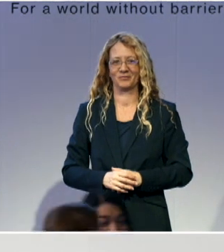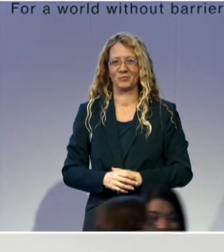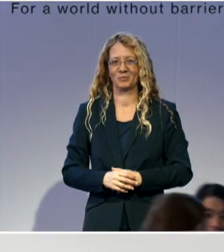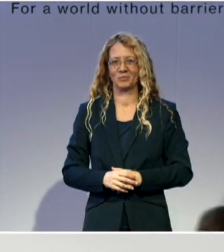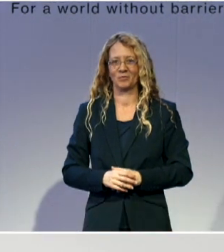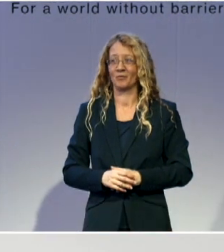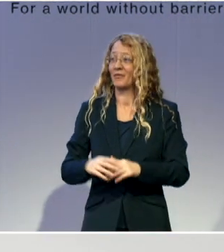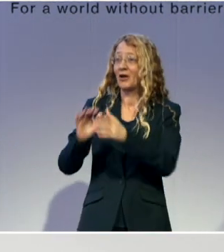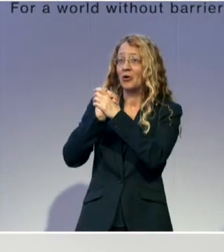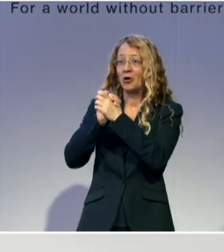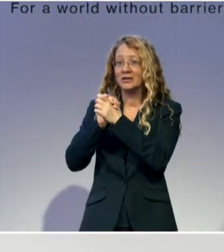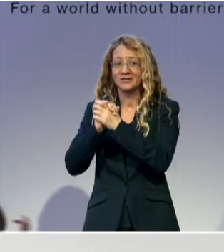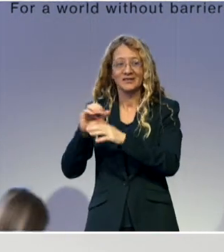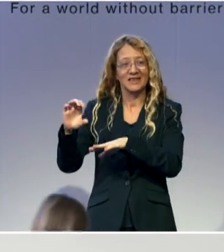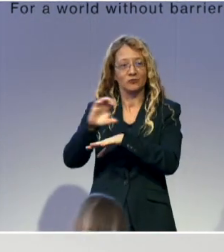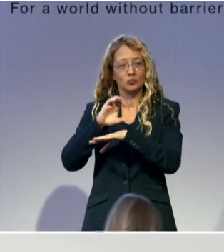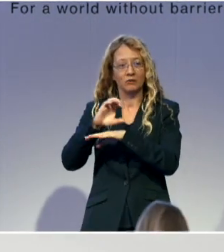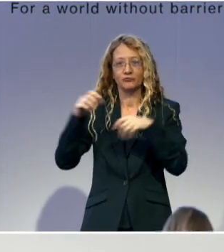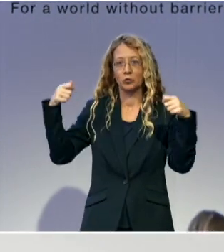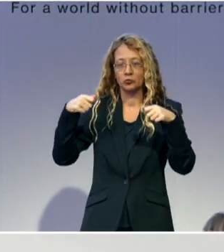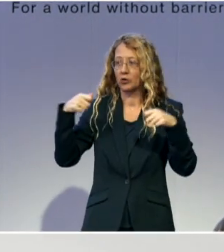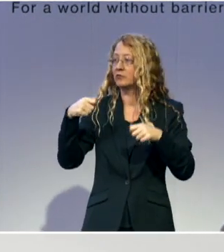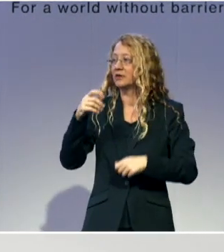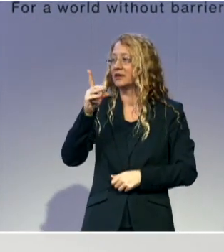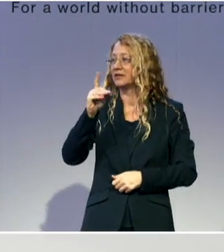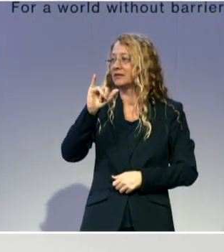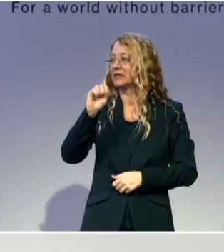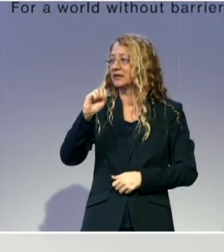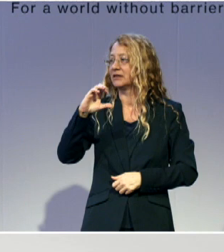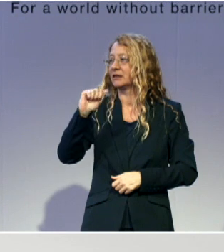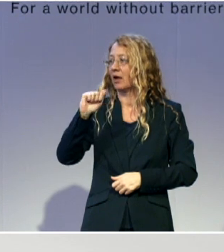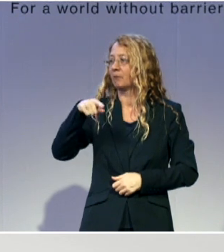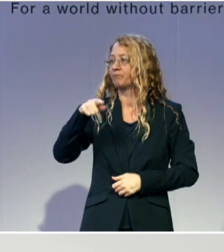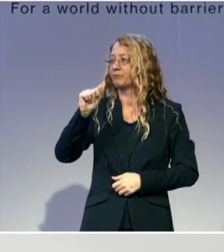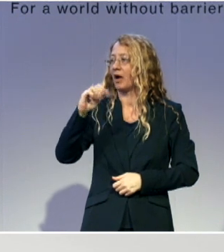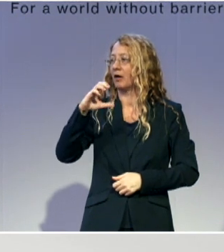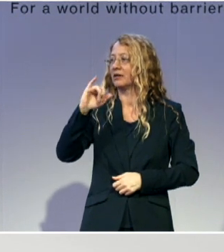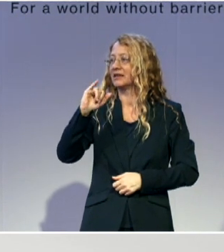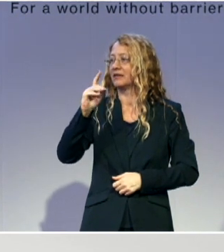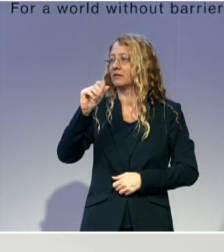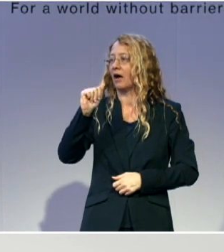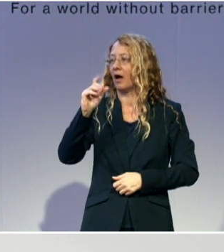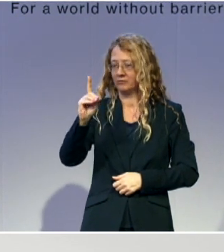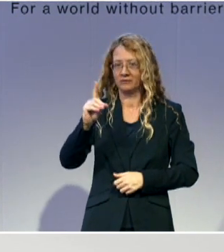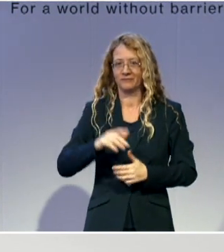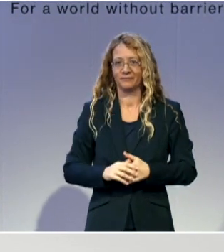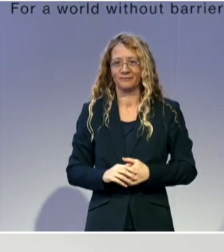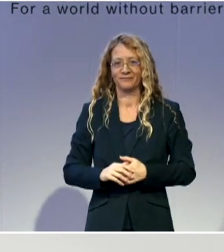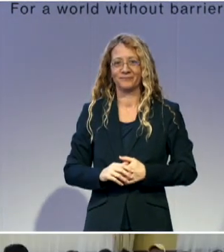Congratulations to Fundación Discapacidad y Desarrollo from Ecuador. The organization worked with